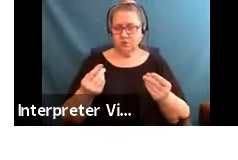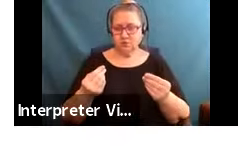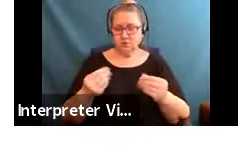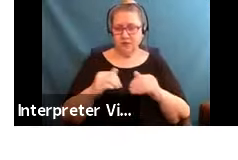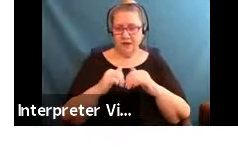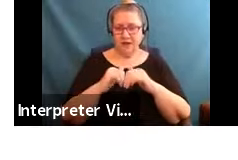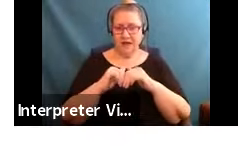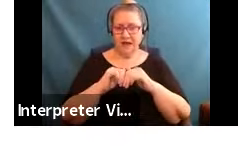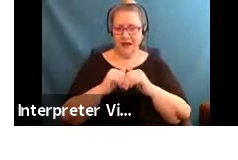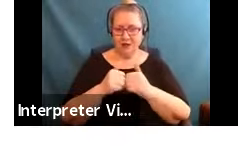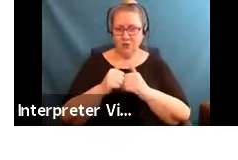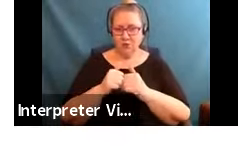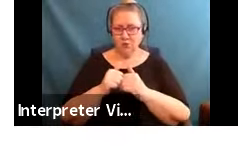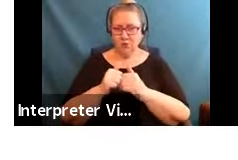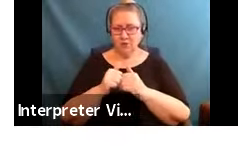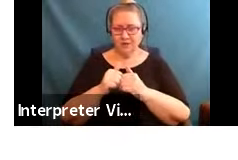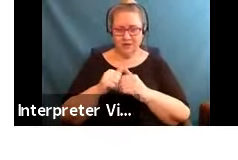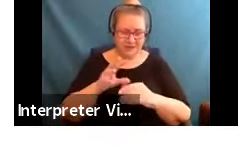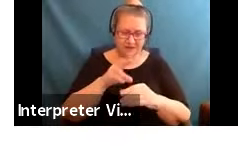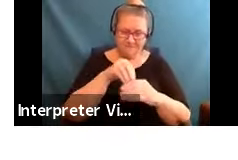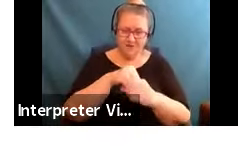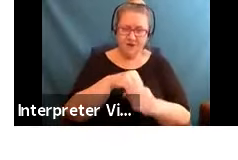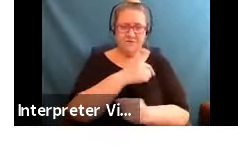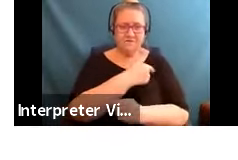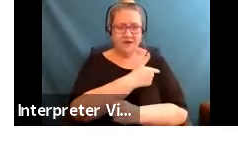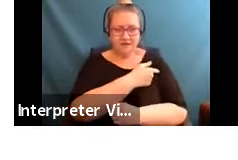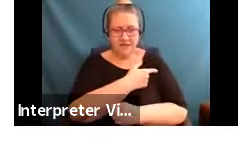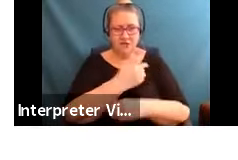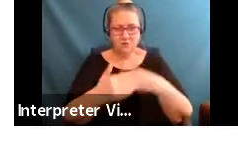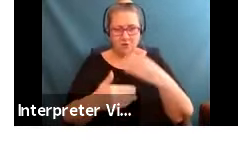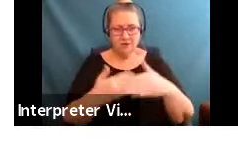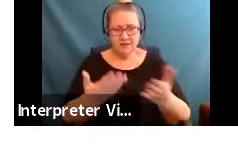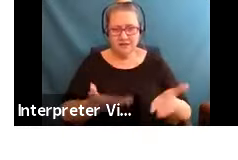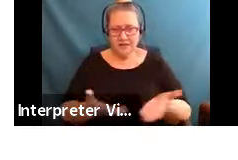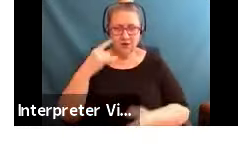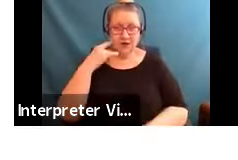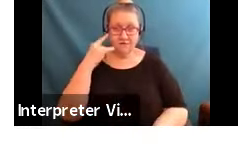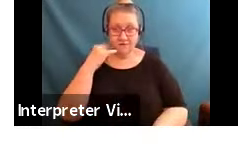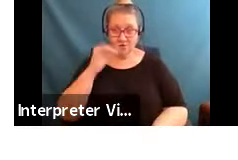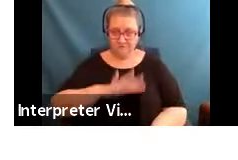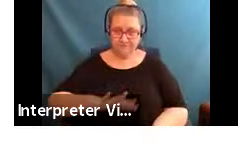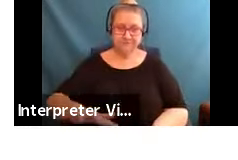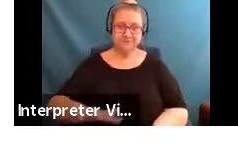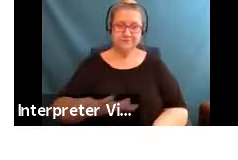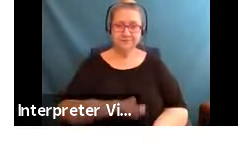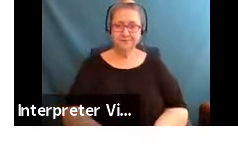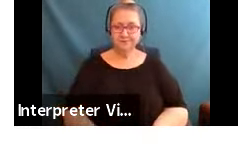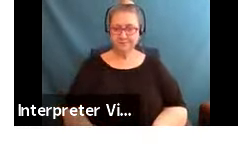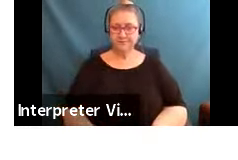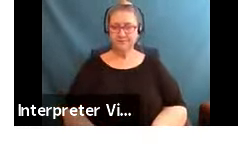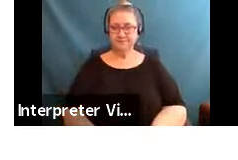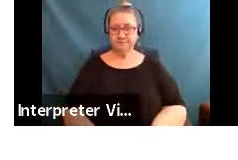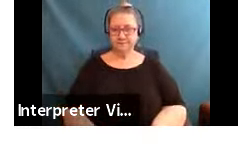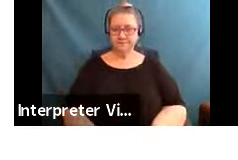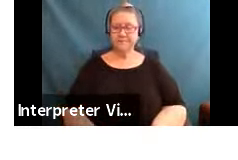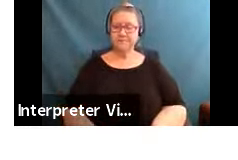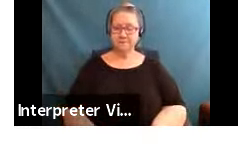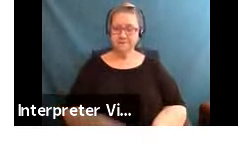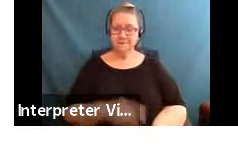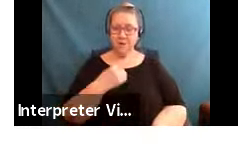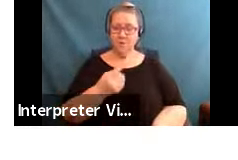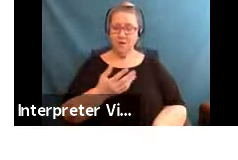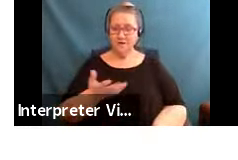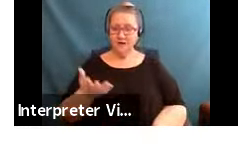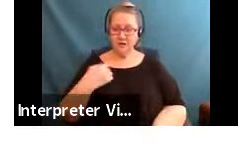to best engage in our vaccination process here in California. And one of the things that we